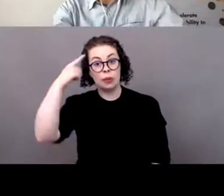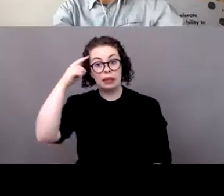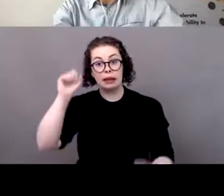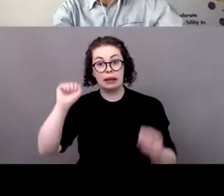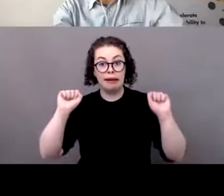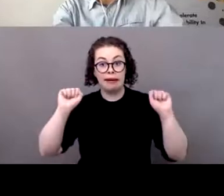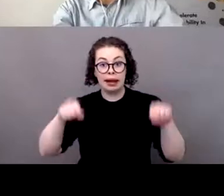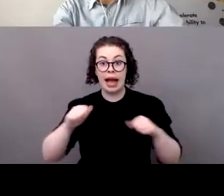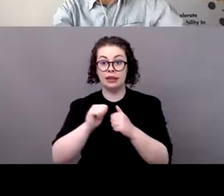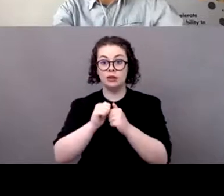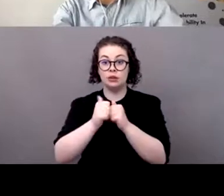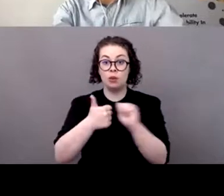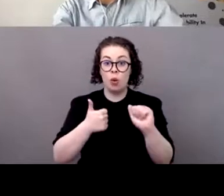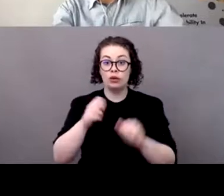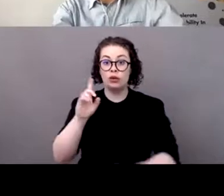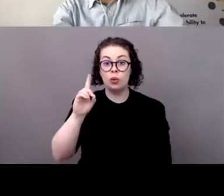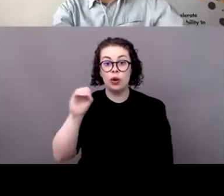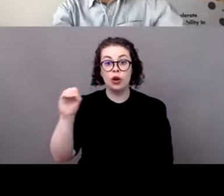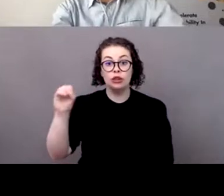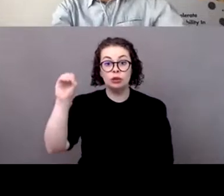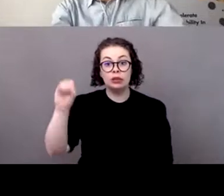sports?